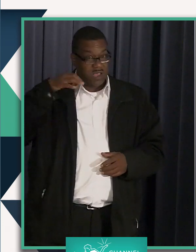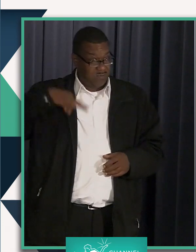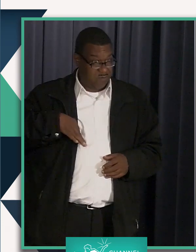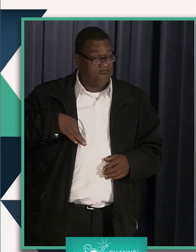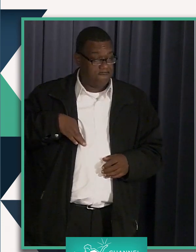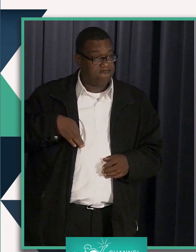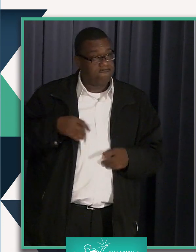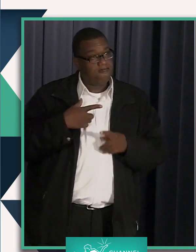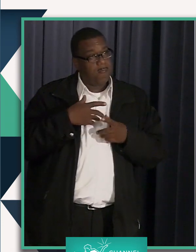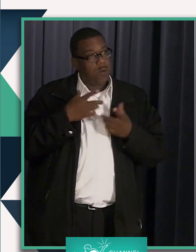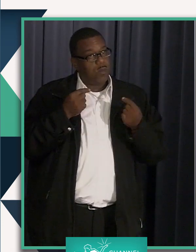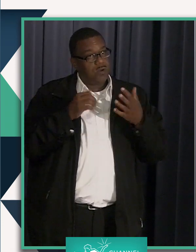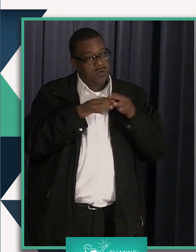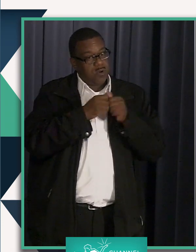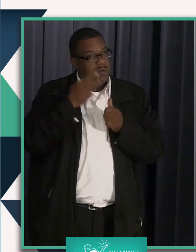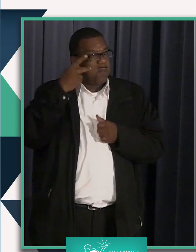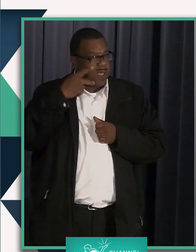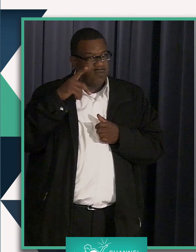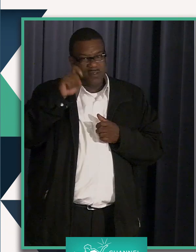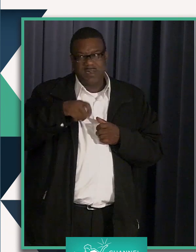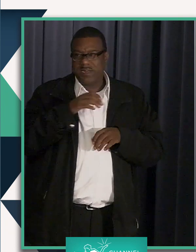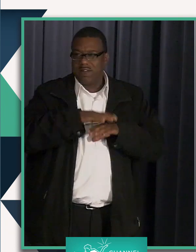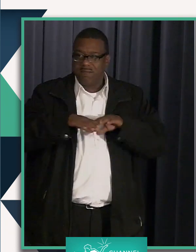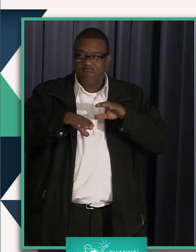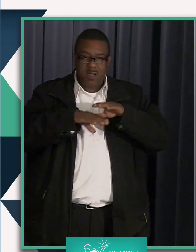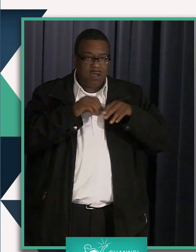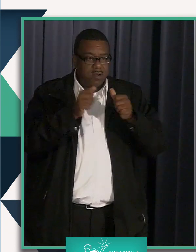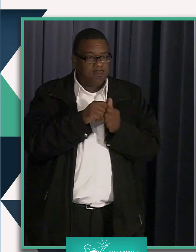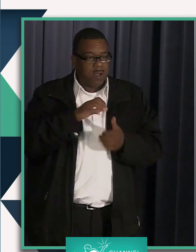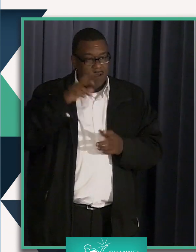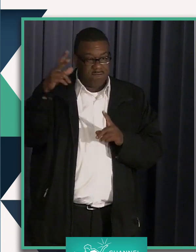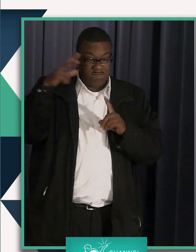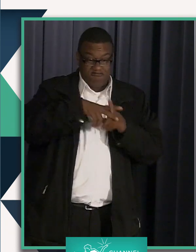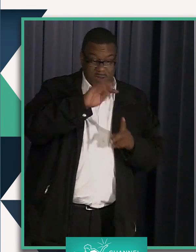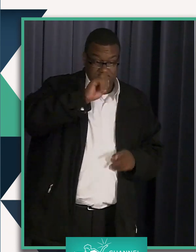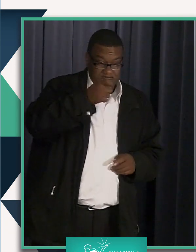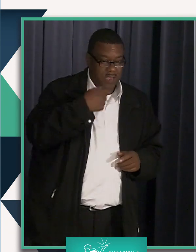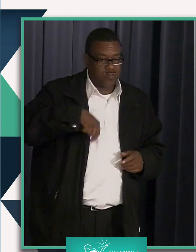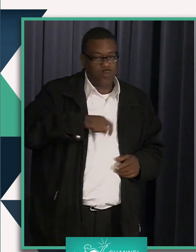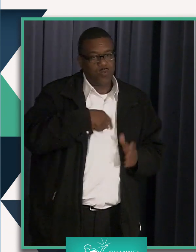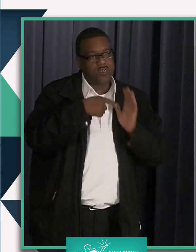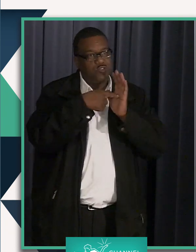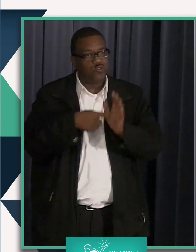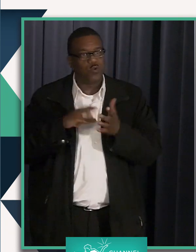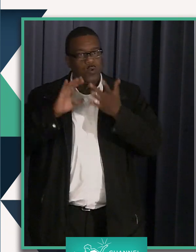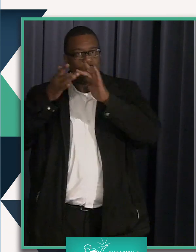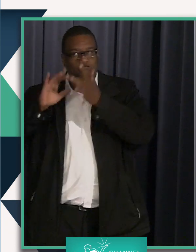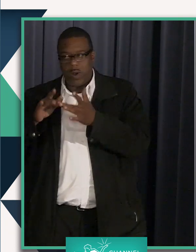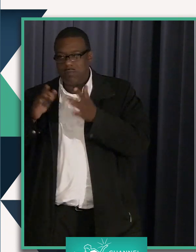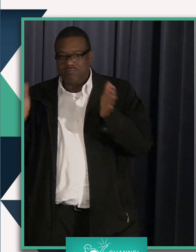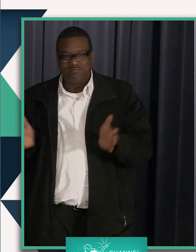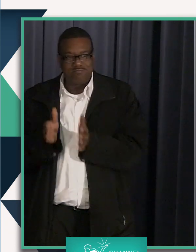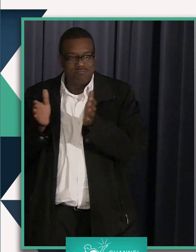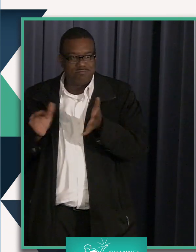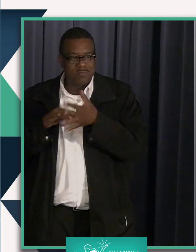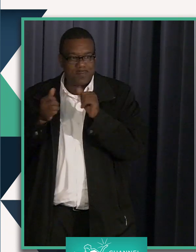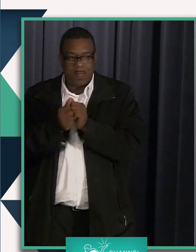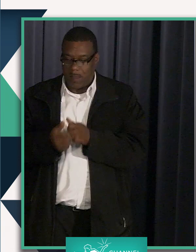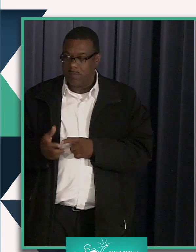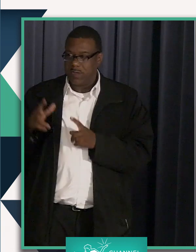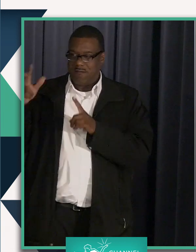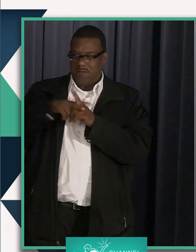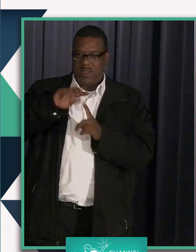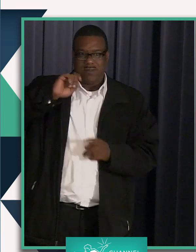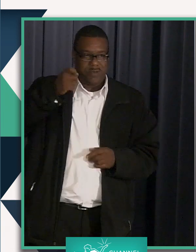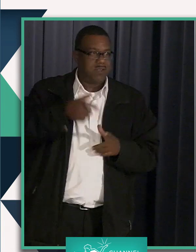want to talk to them and make sure they feel comfortable filing their taxes this year. You direct them to the website, encourage them to sign up for a tax prep appointment, and they should be able to